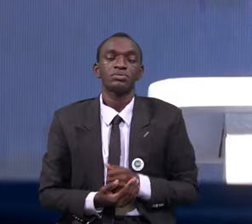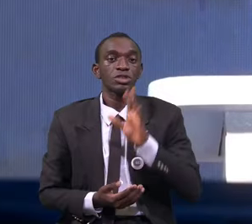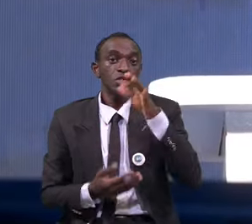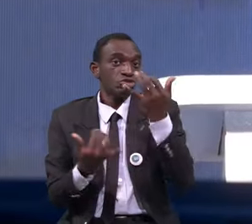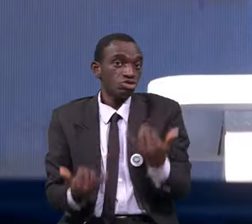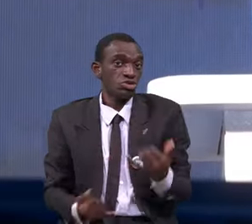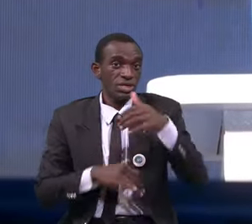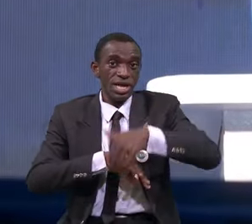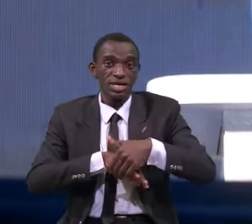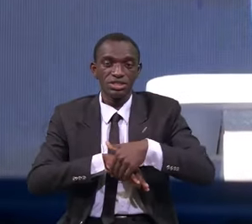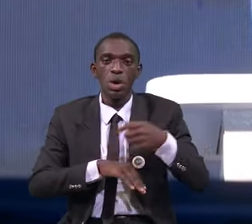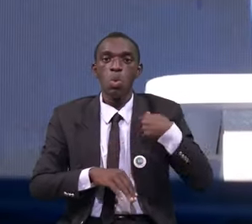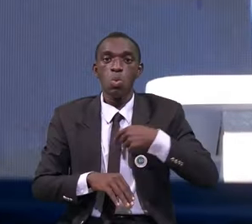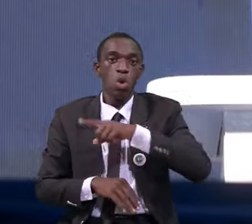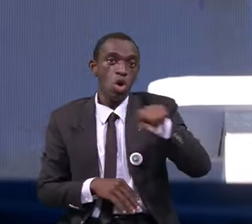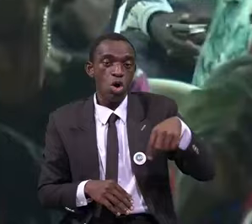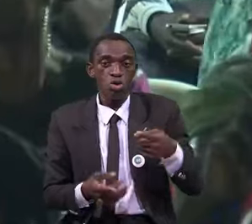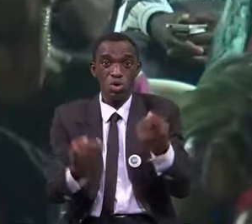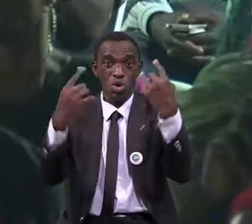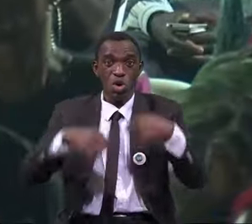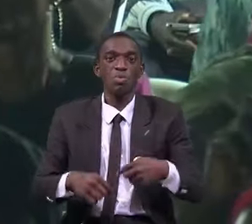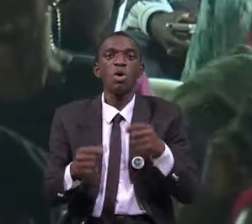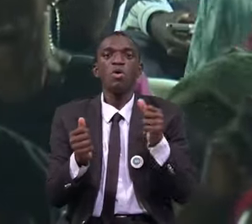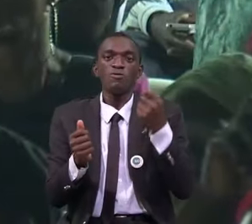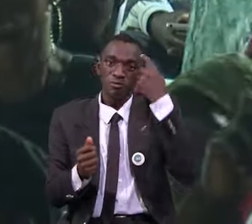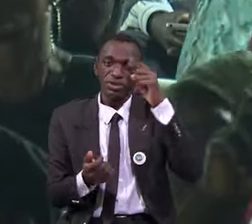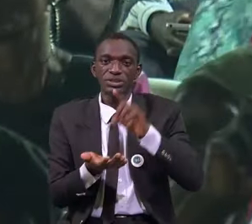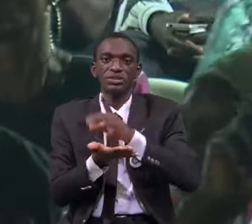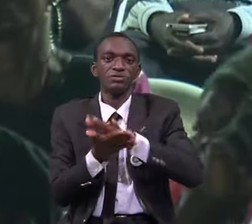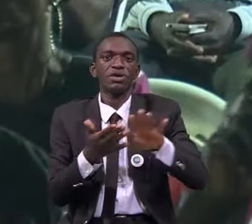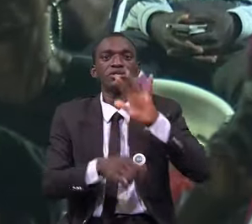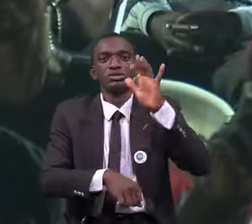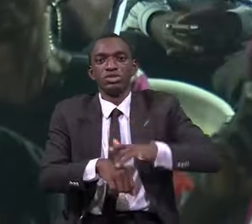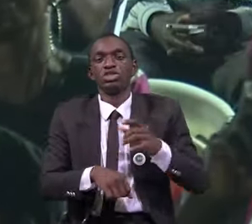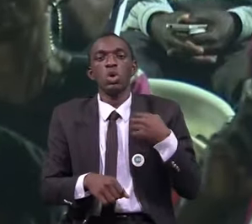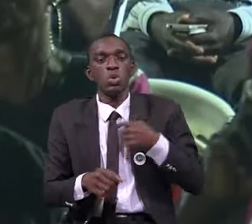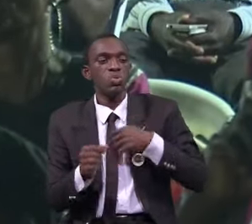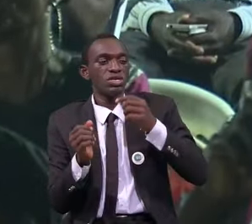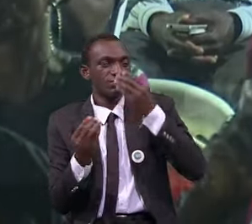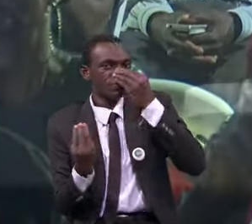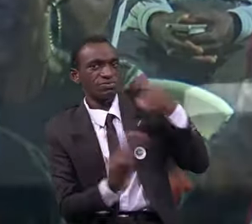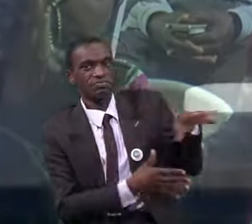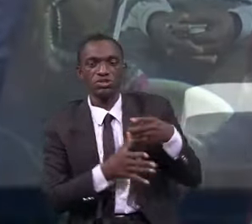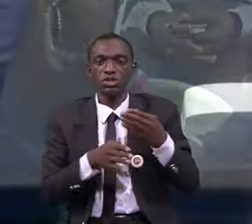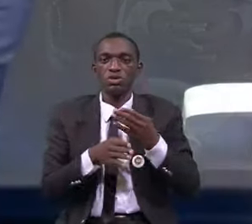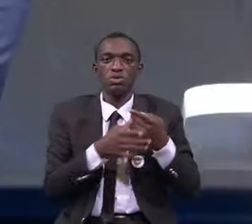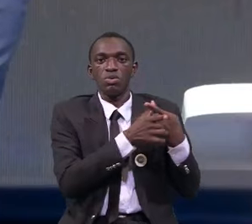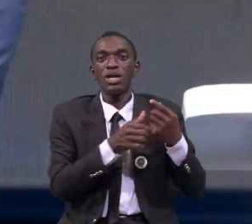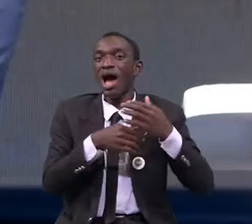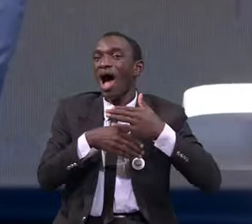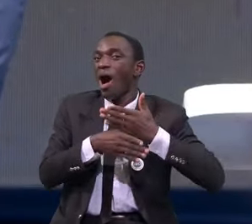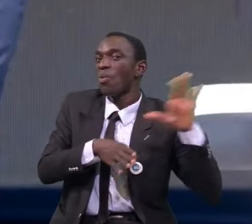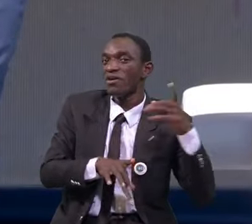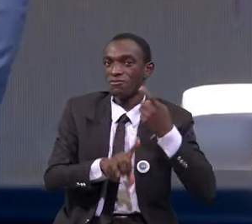Tonight, we come for the divine touch. We're on the way from Satan. We reject